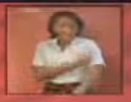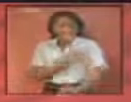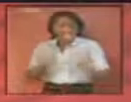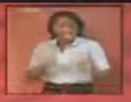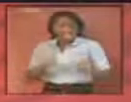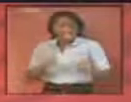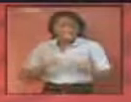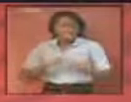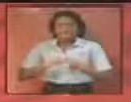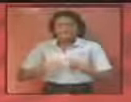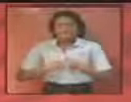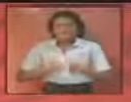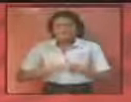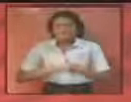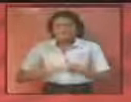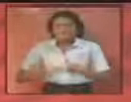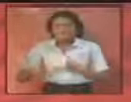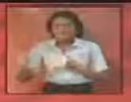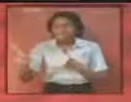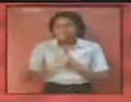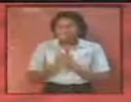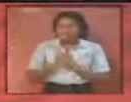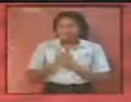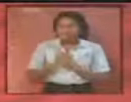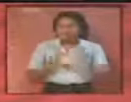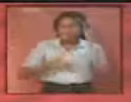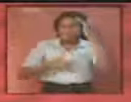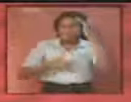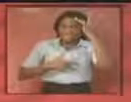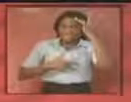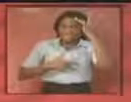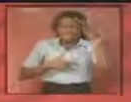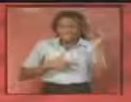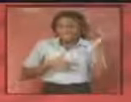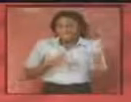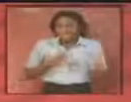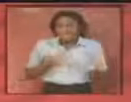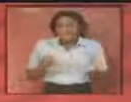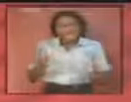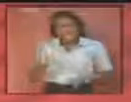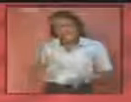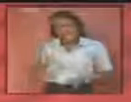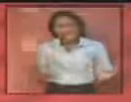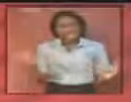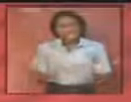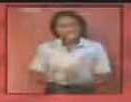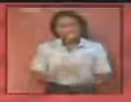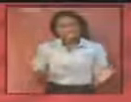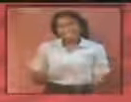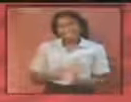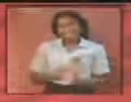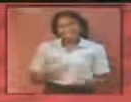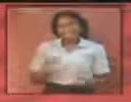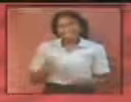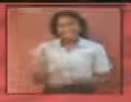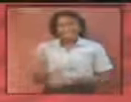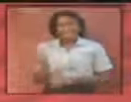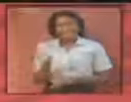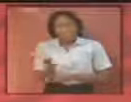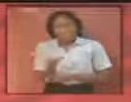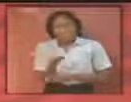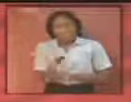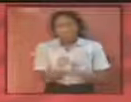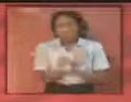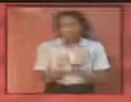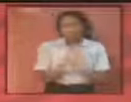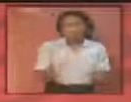were unvaccinated people. And there were 0 deaths among vaccinated people. So the vaccines work.